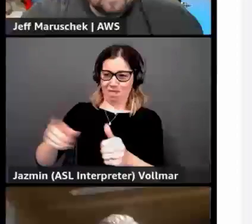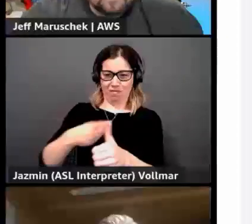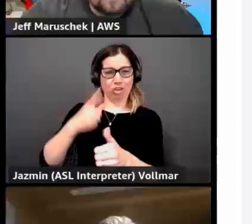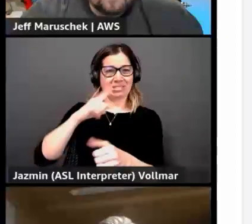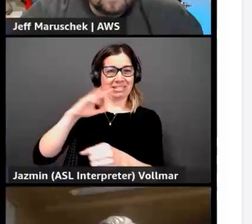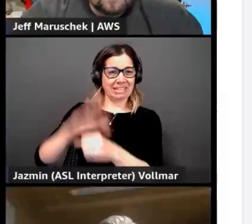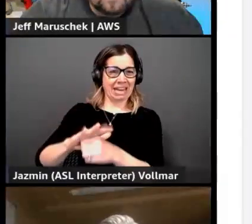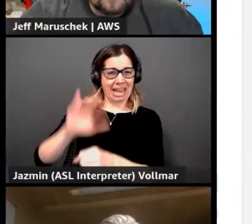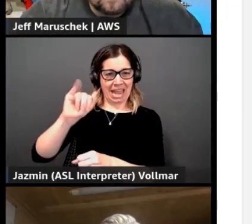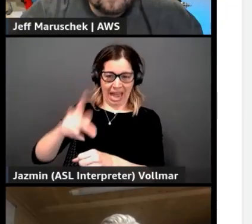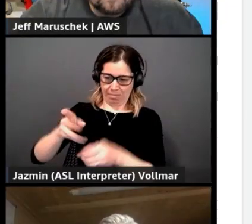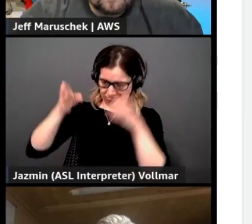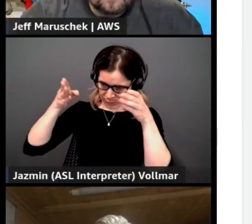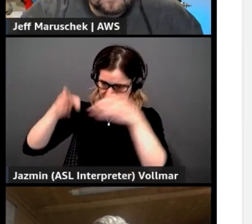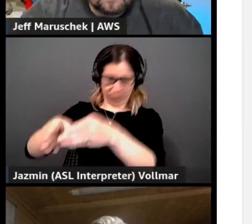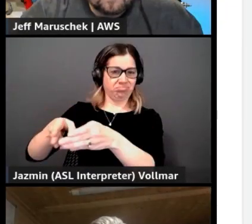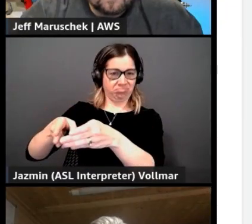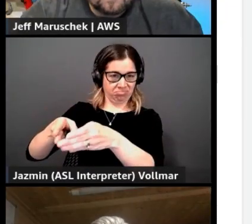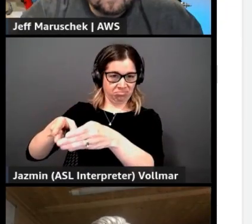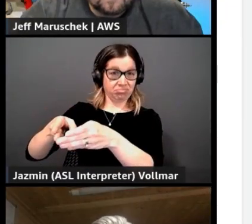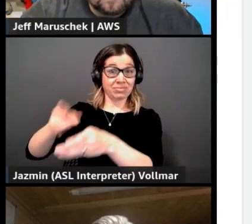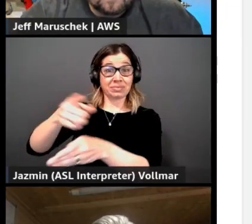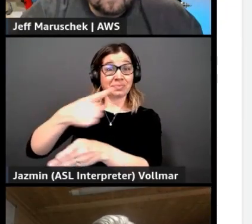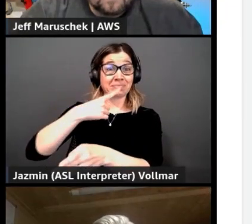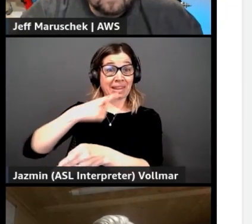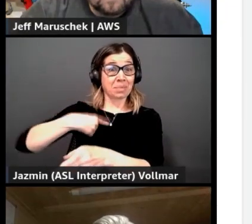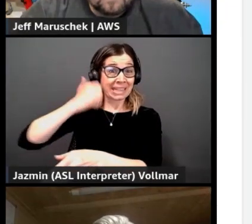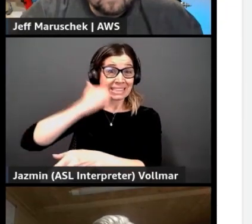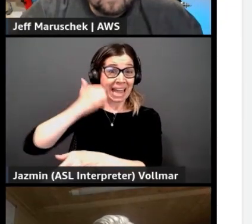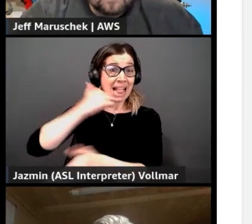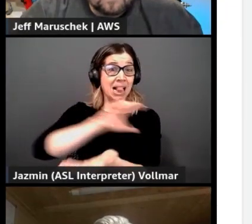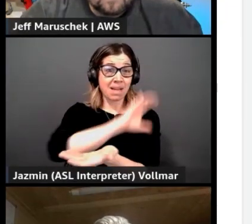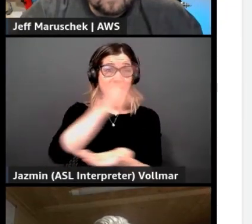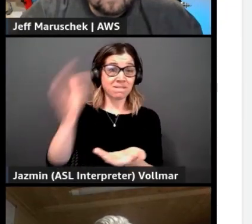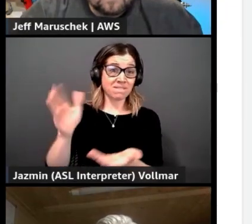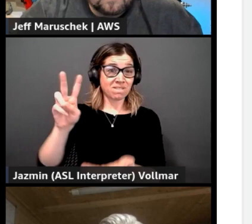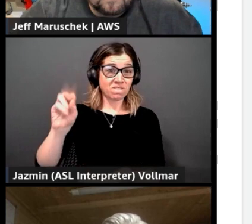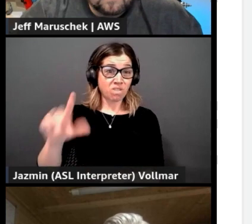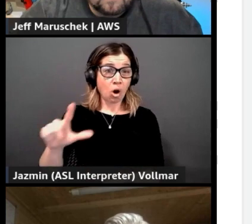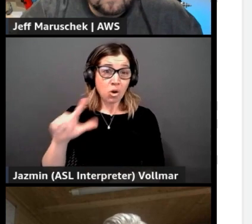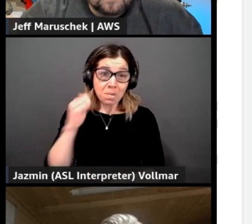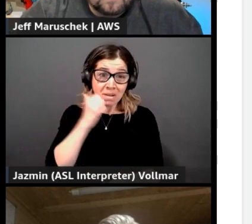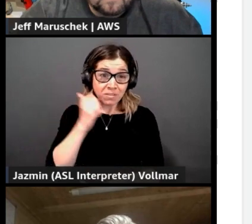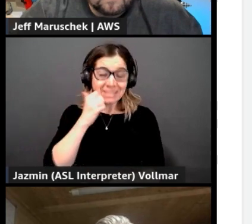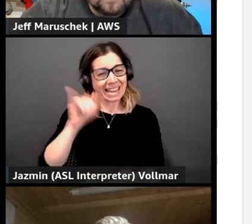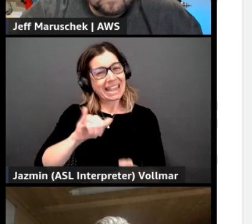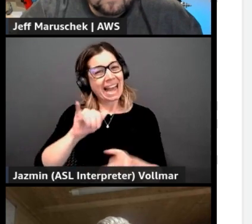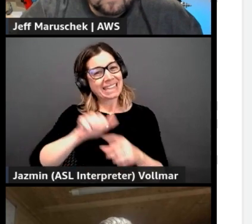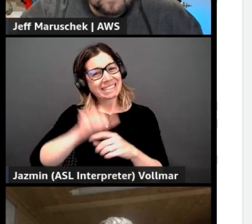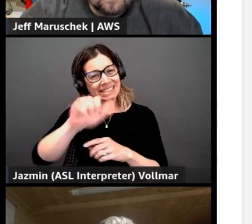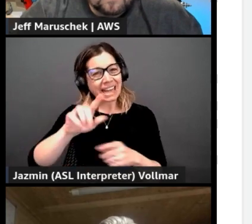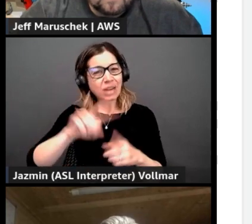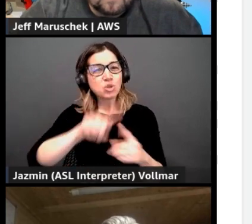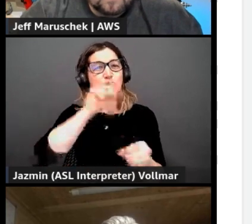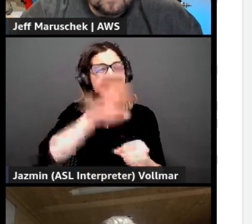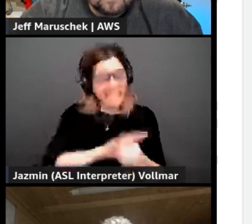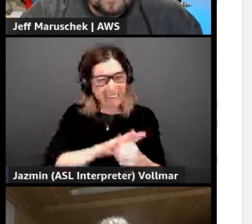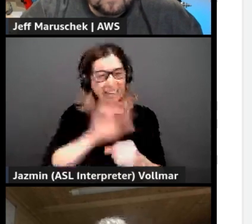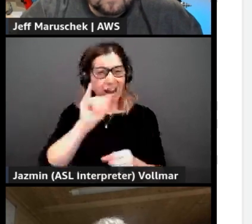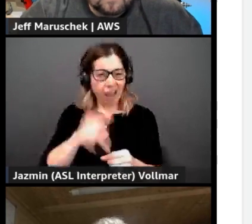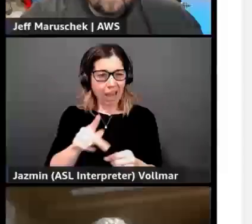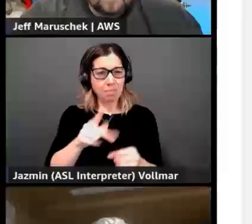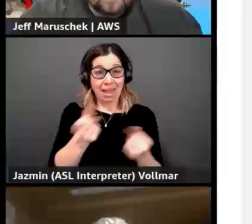one. There's more sending. It's telling me my daily volume. So that's being sent through dedicated IPs. So how much is actually gone through my dedicated